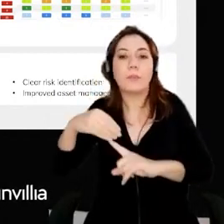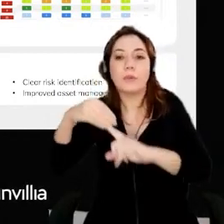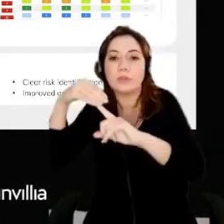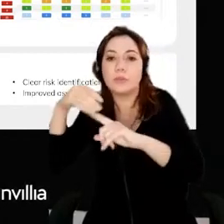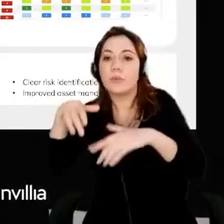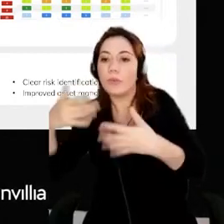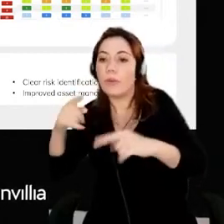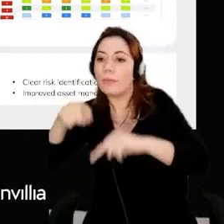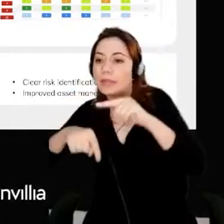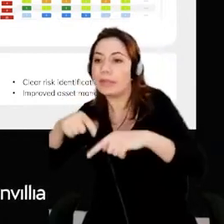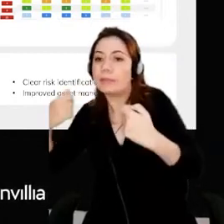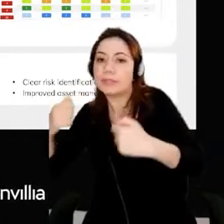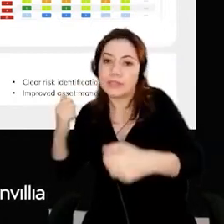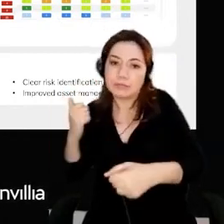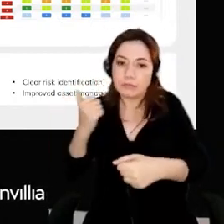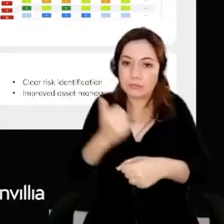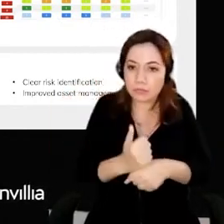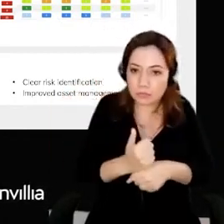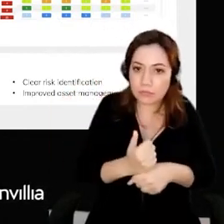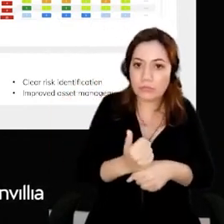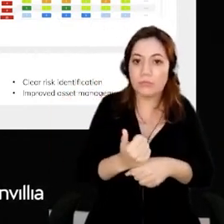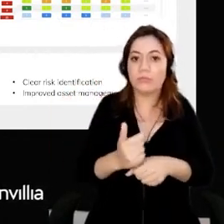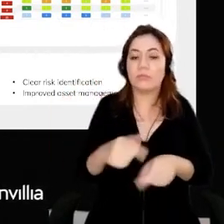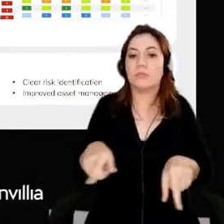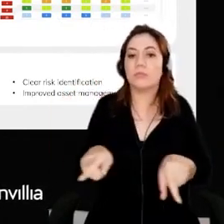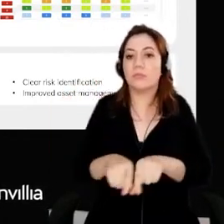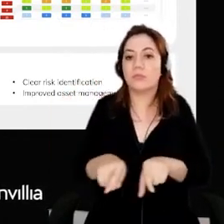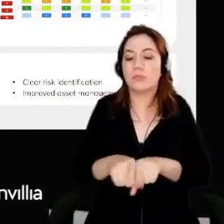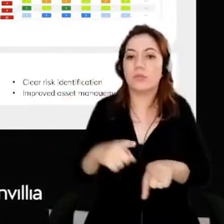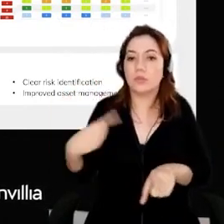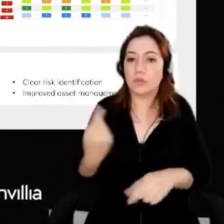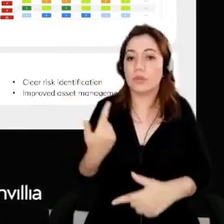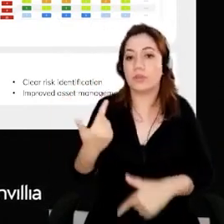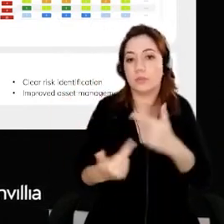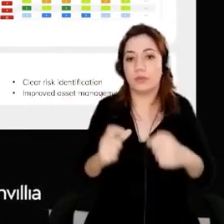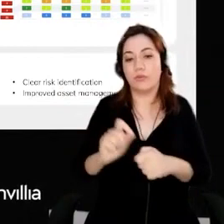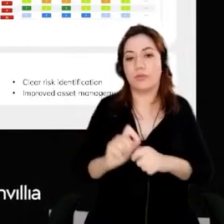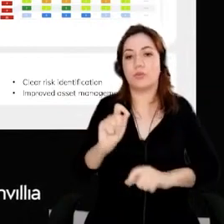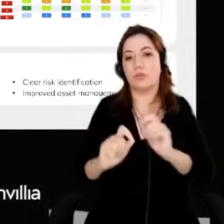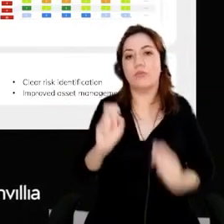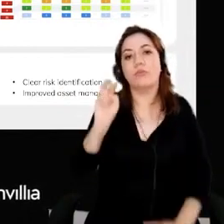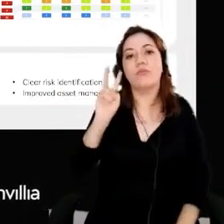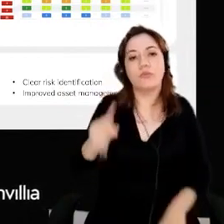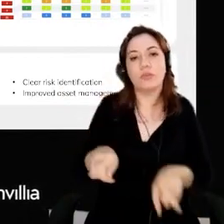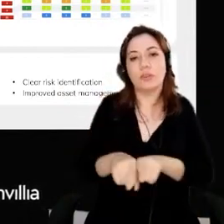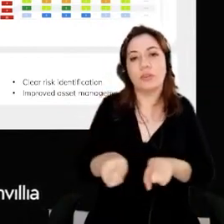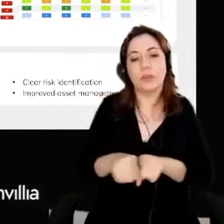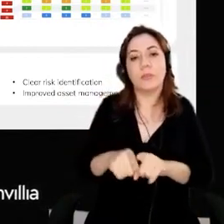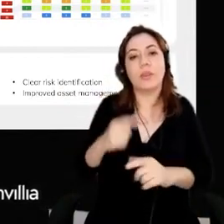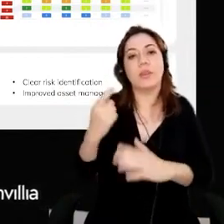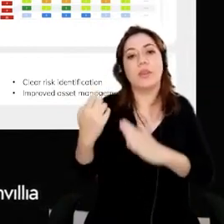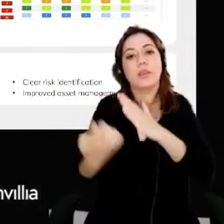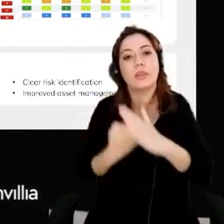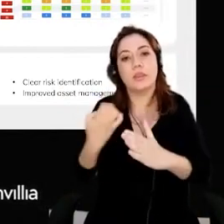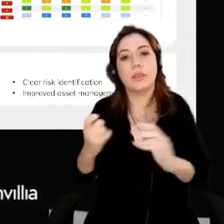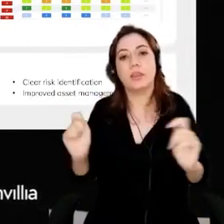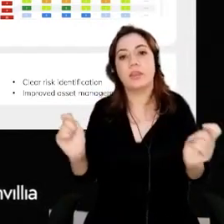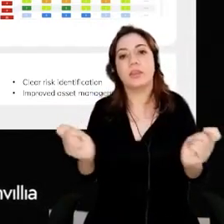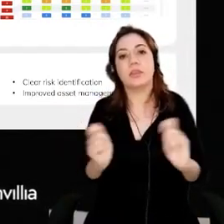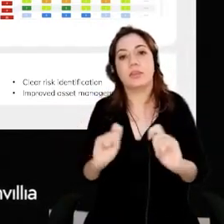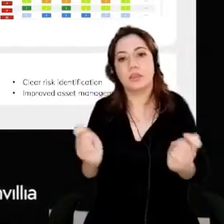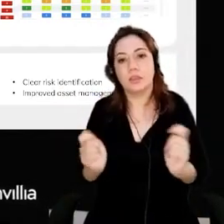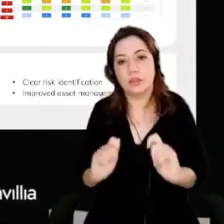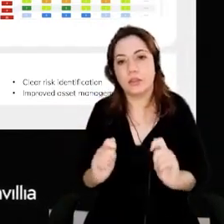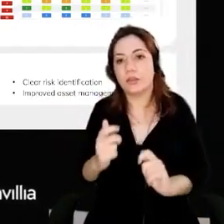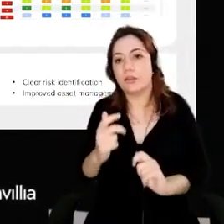for some of the work that we've done, we've seen that, you know, companies can save anywhere from 1 to 2% in terms of